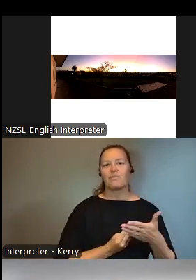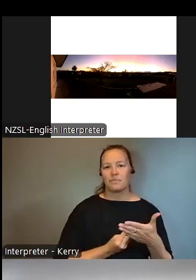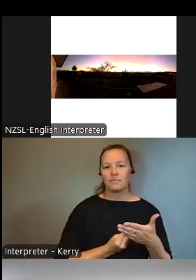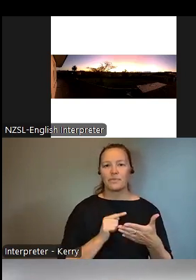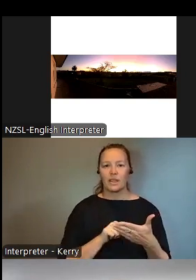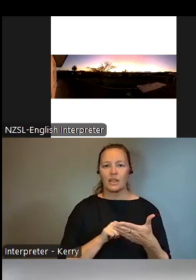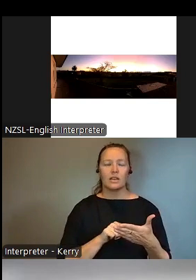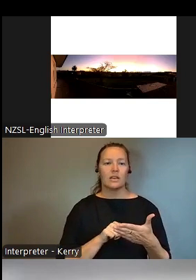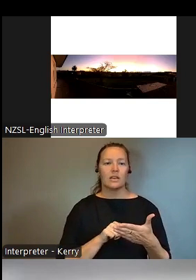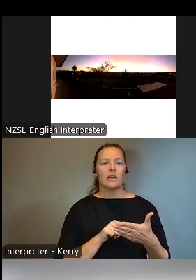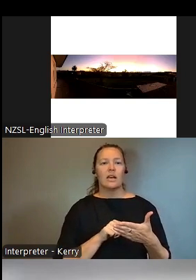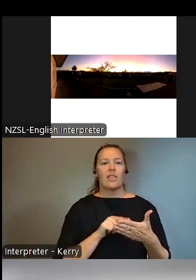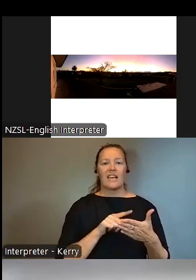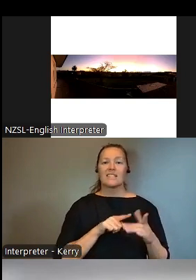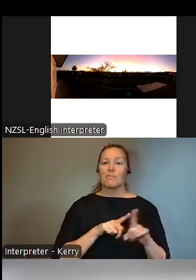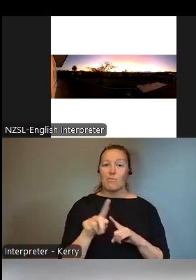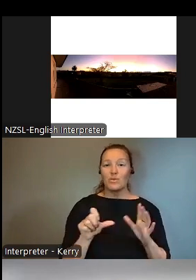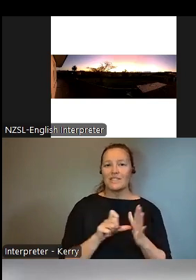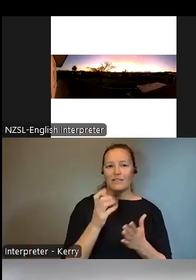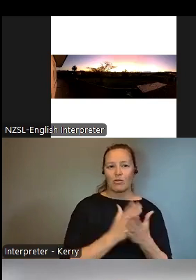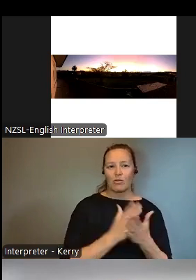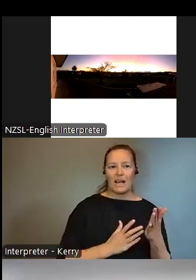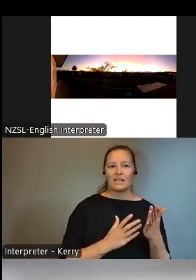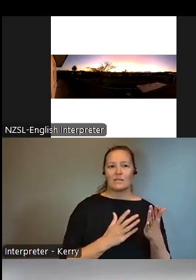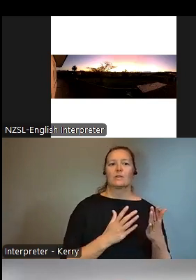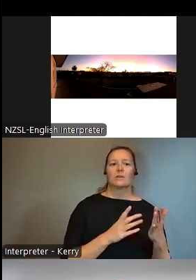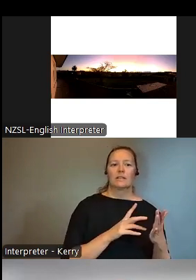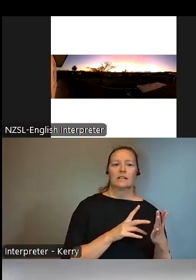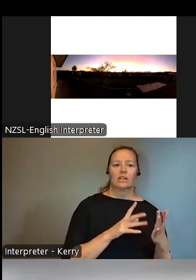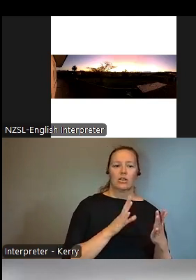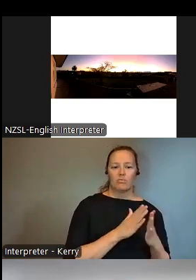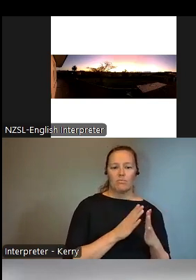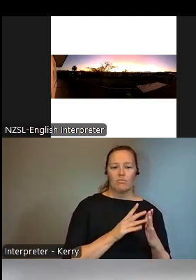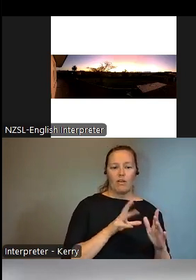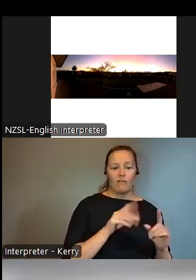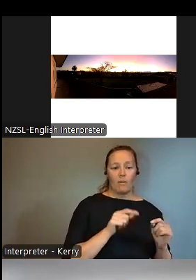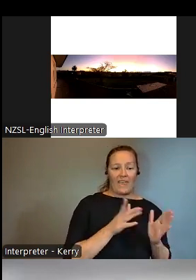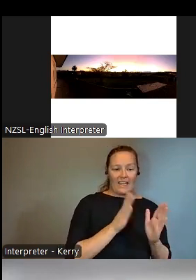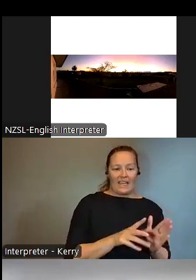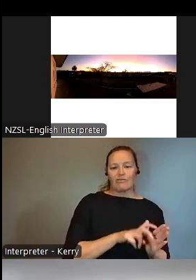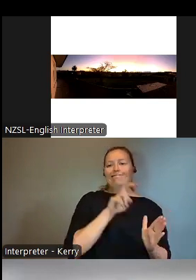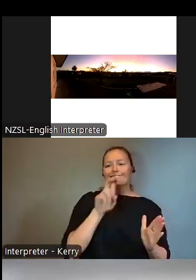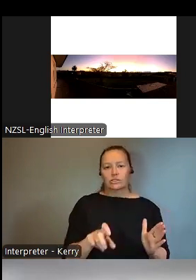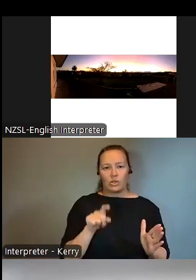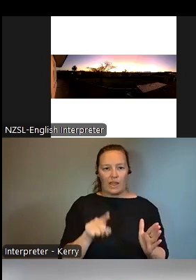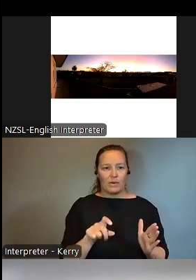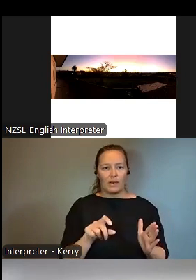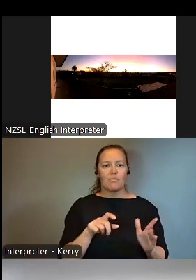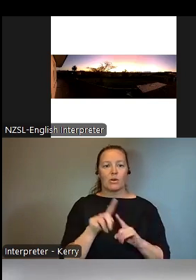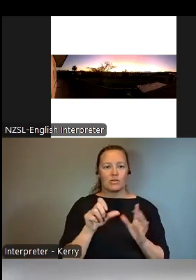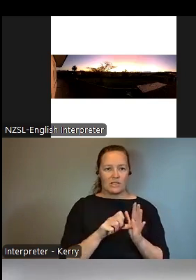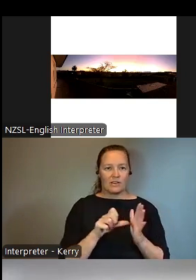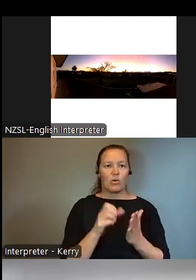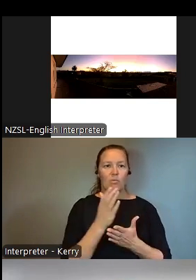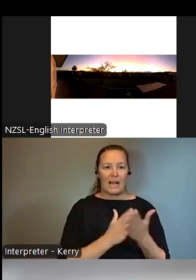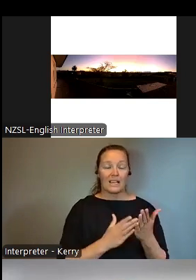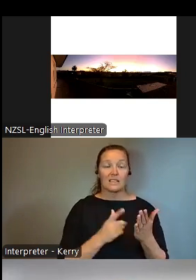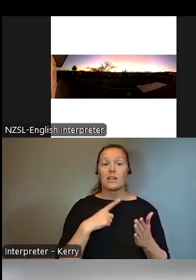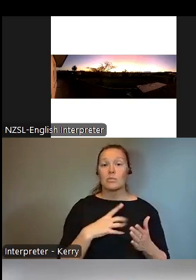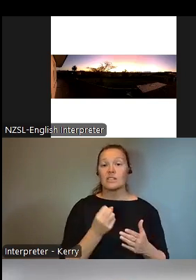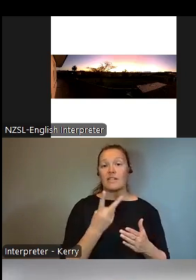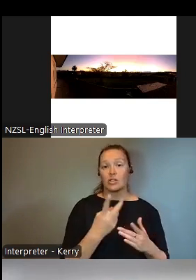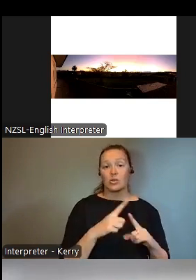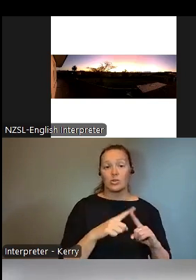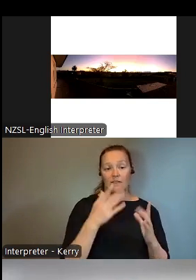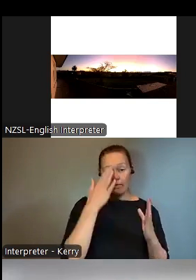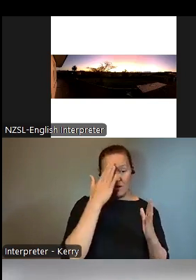hardest bridge to cross, to move between these adopter categories, partly because there are two different